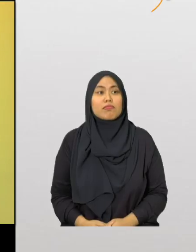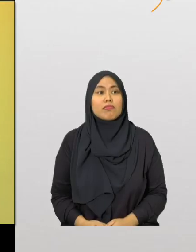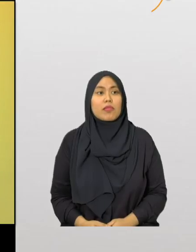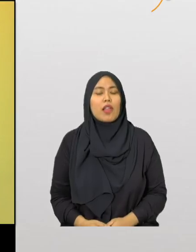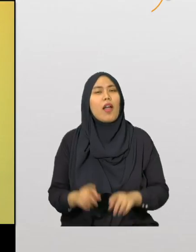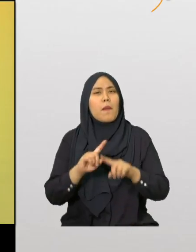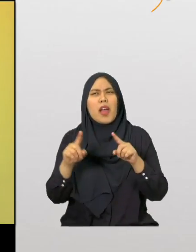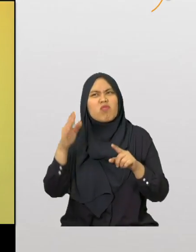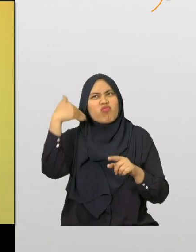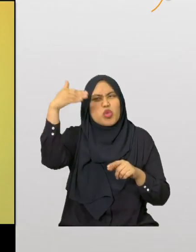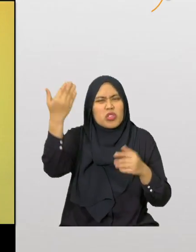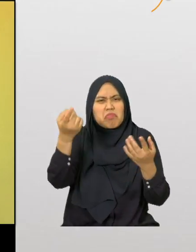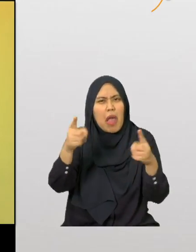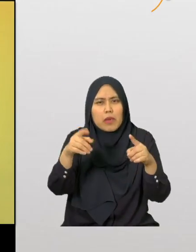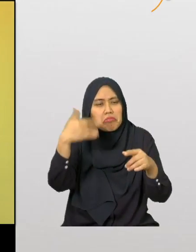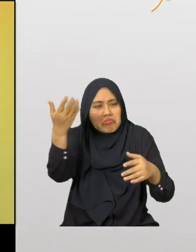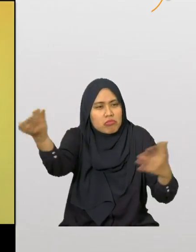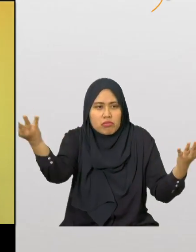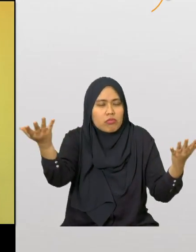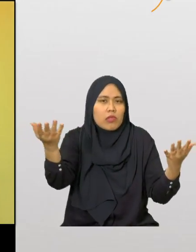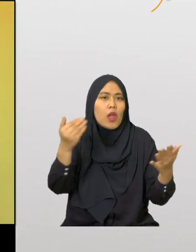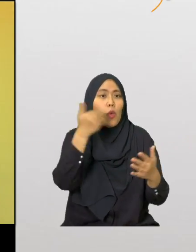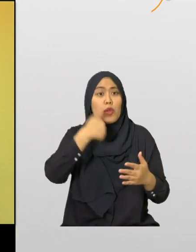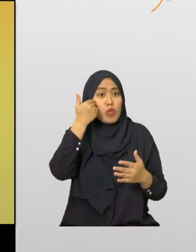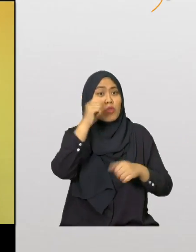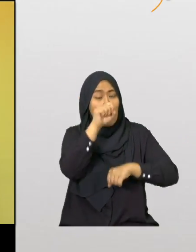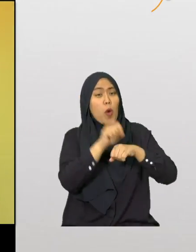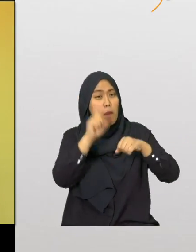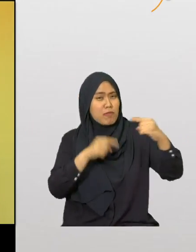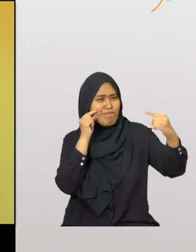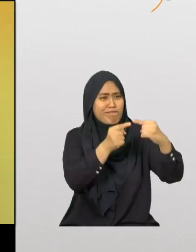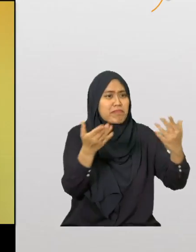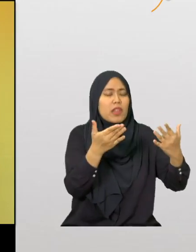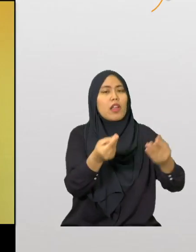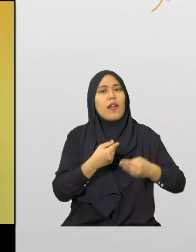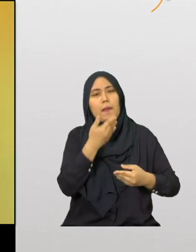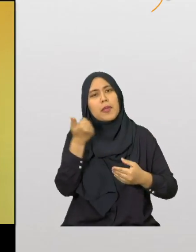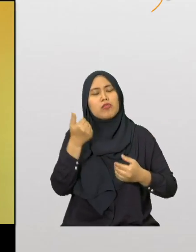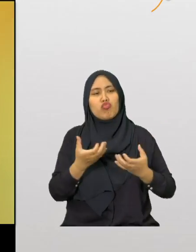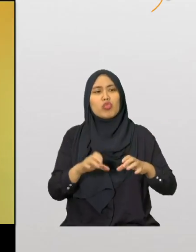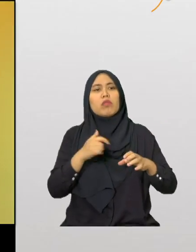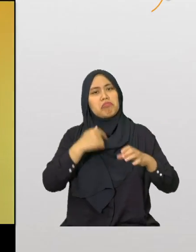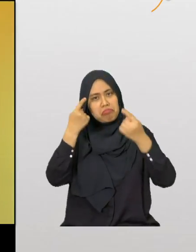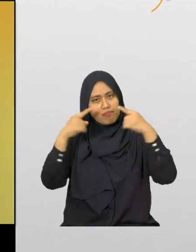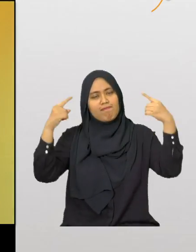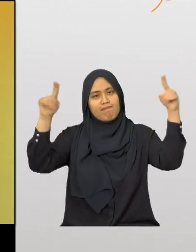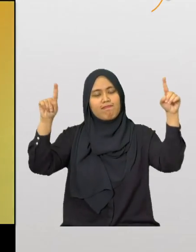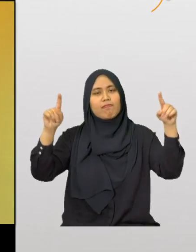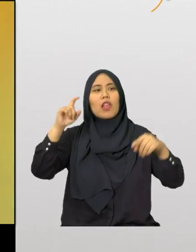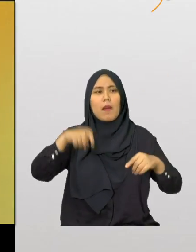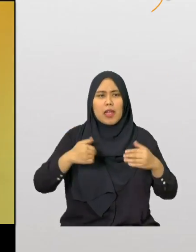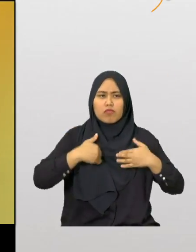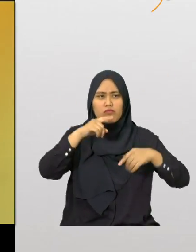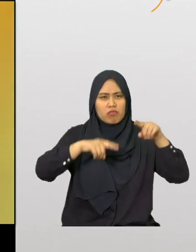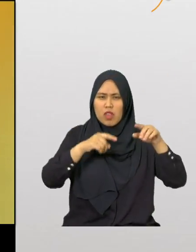But whatever the future brings, we know what Singapore must strive for to give ourselves the best chance of success. We must have a thriving